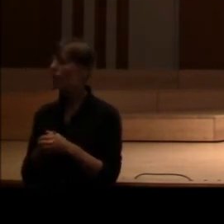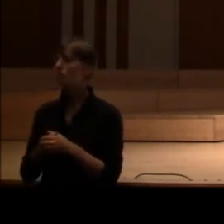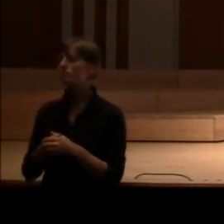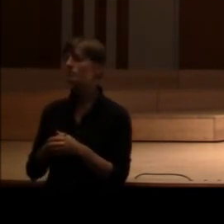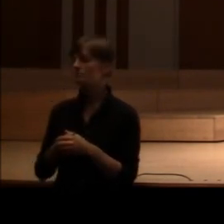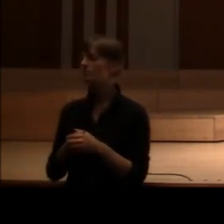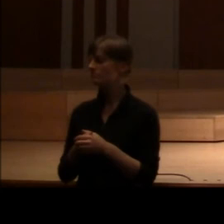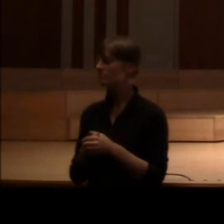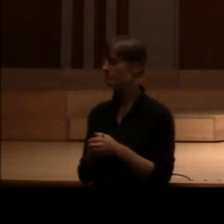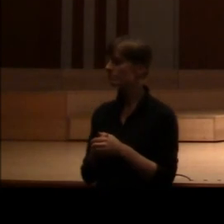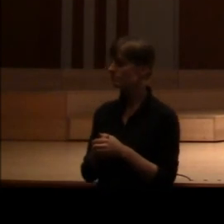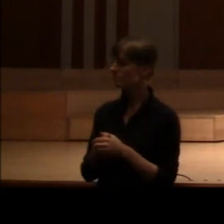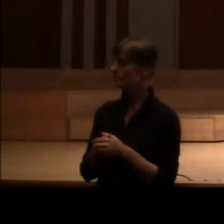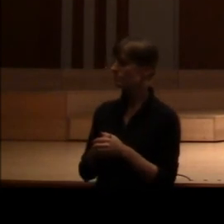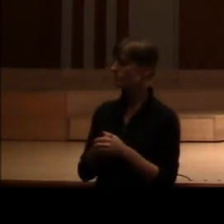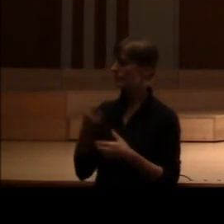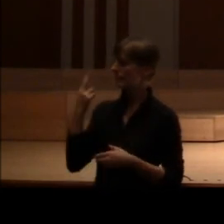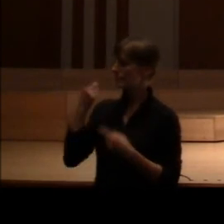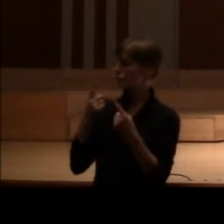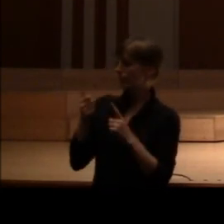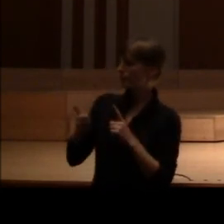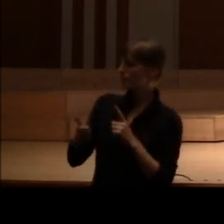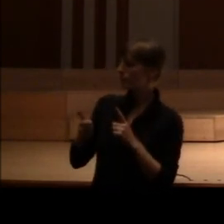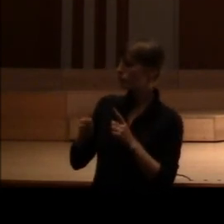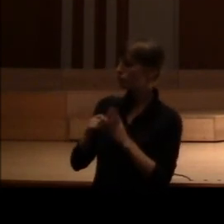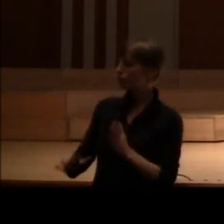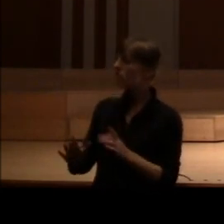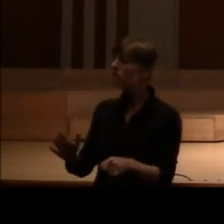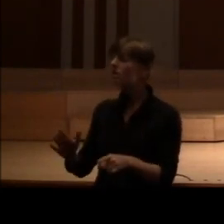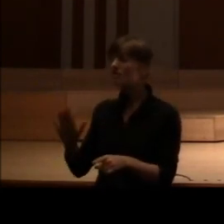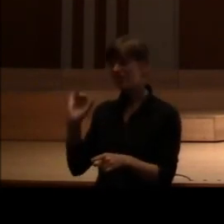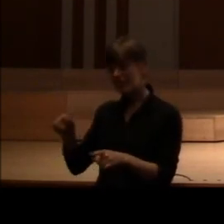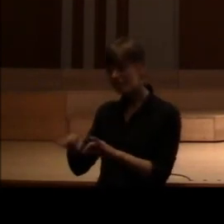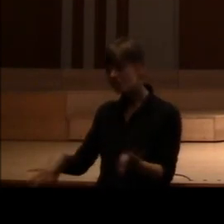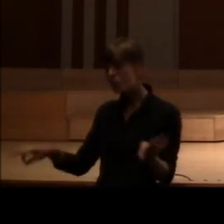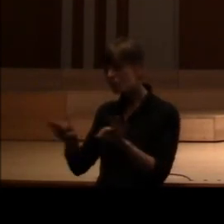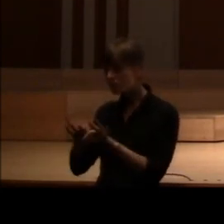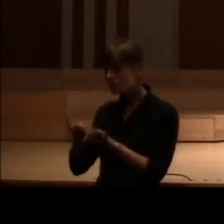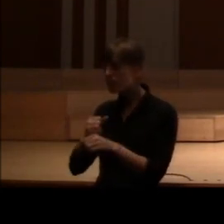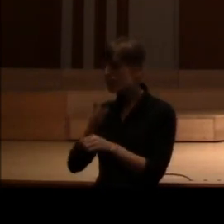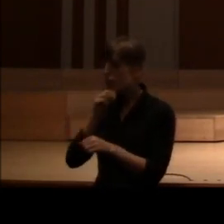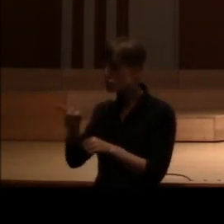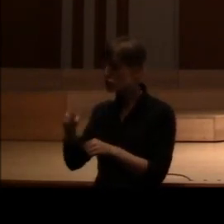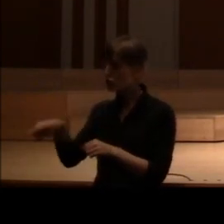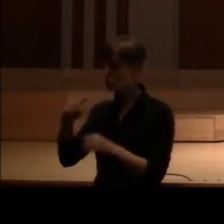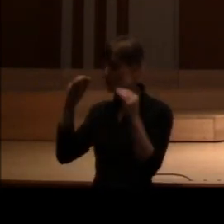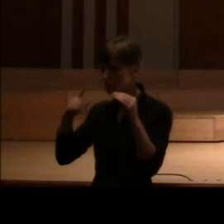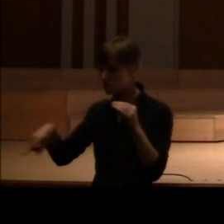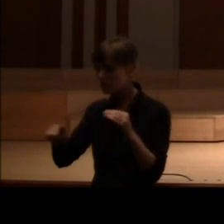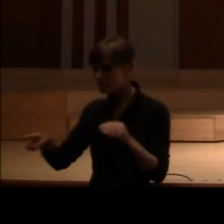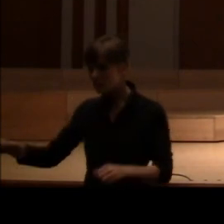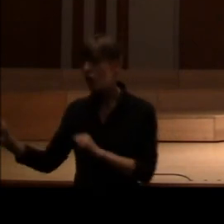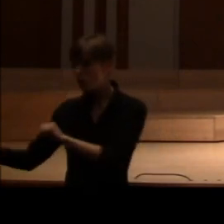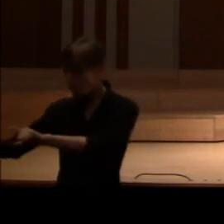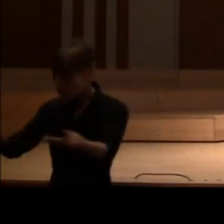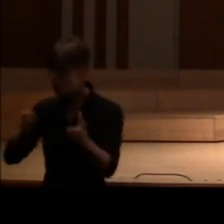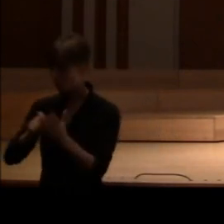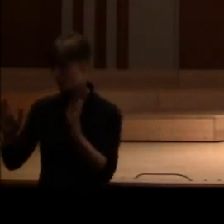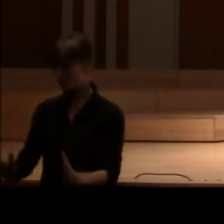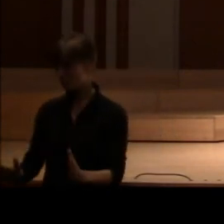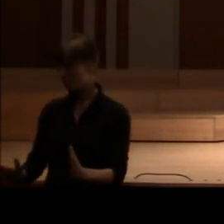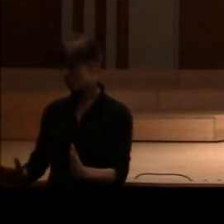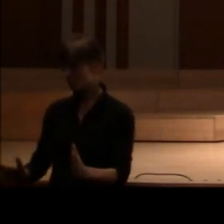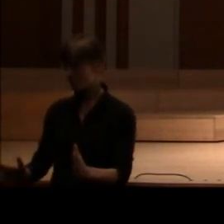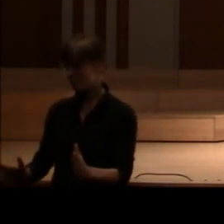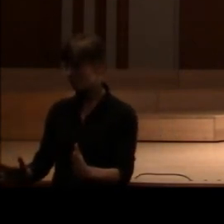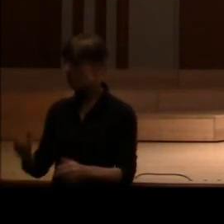think. Making sure that every single student feels that they're a writer, it is a writer. It doesn't have to, you know, you can emphasize,